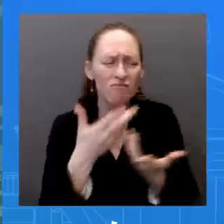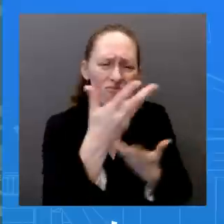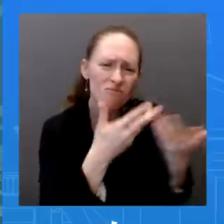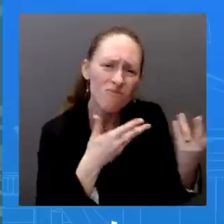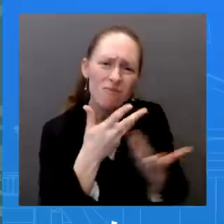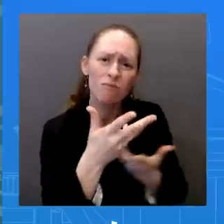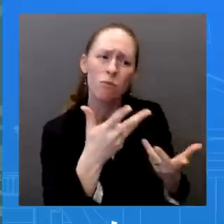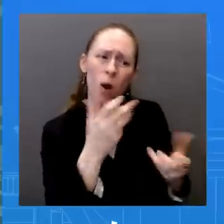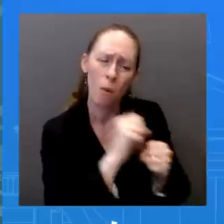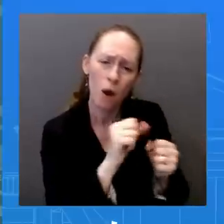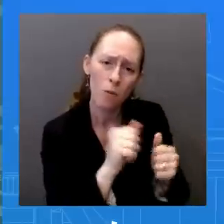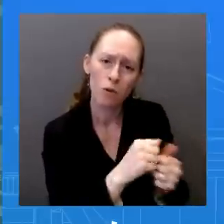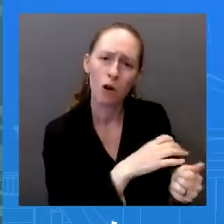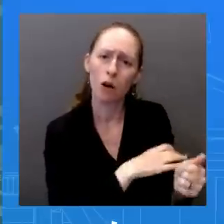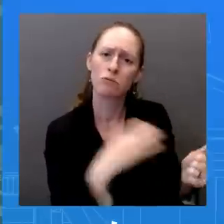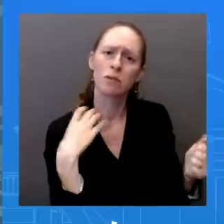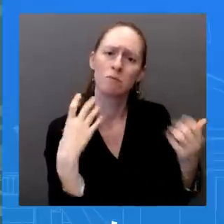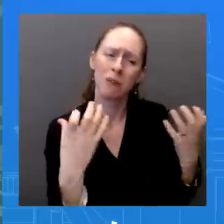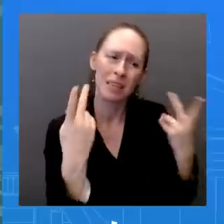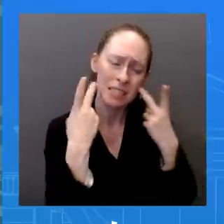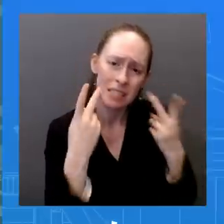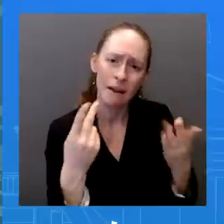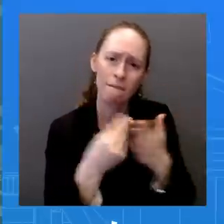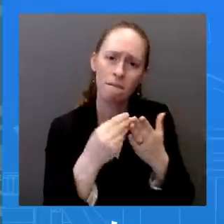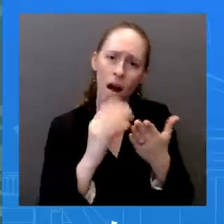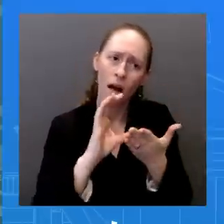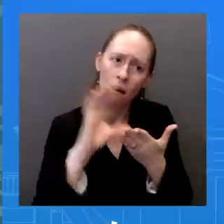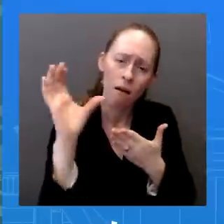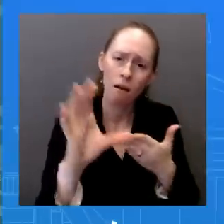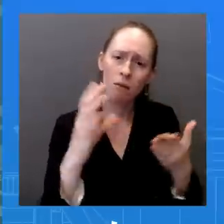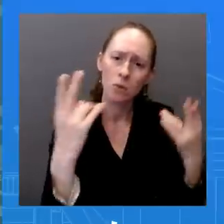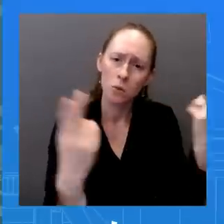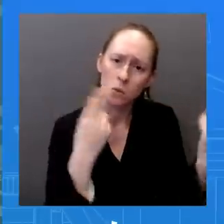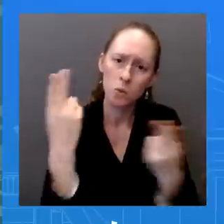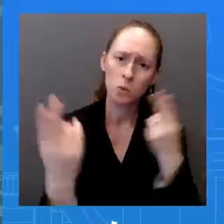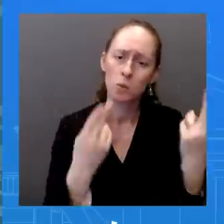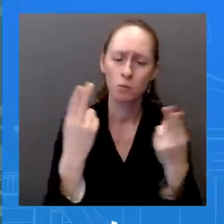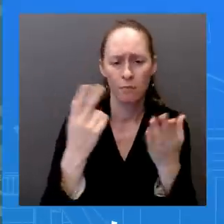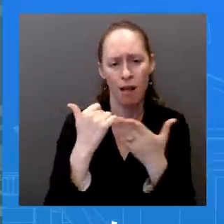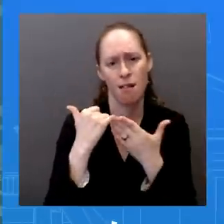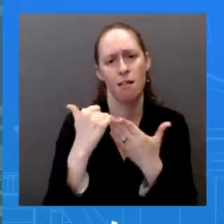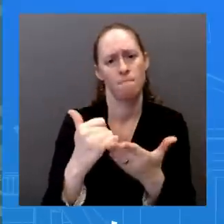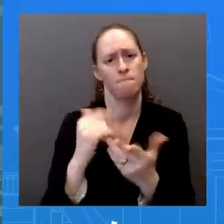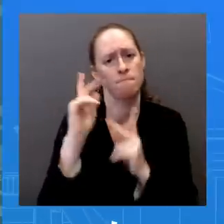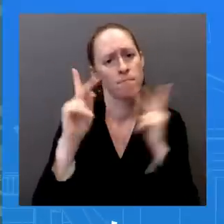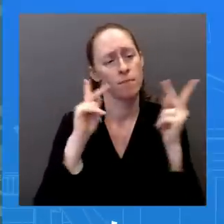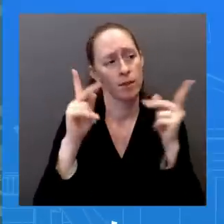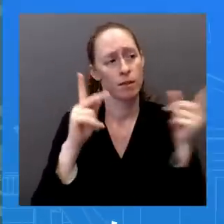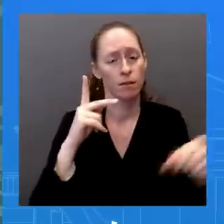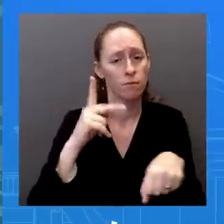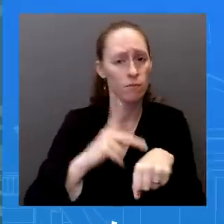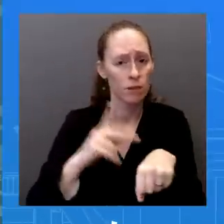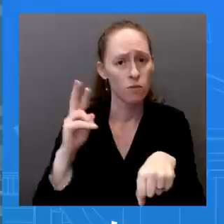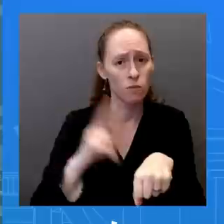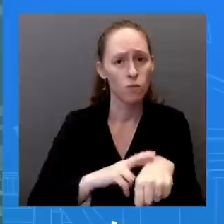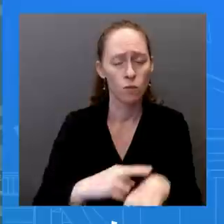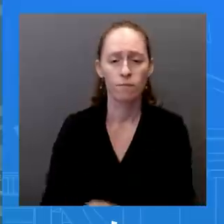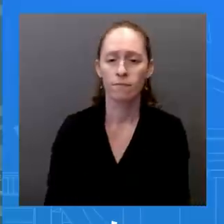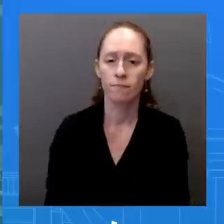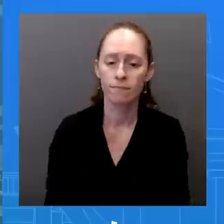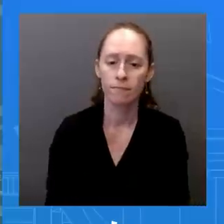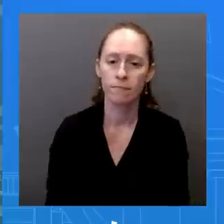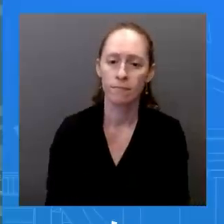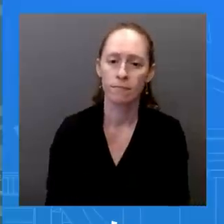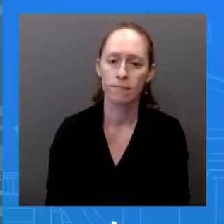help Puerto Rico in the best way that we can. We're going to continue to be in touch with them and